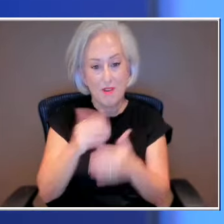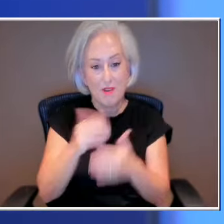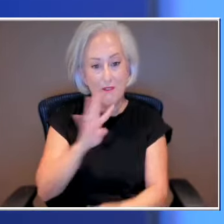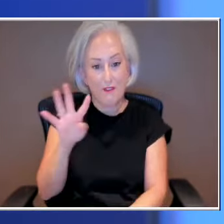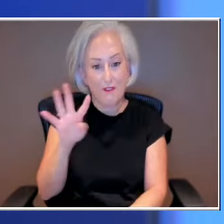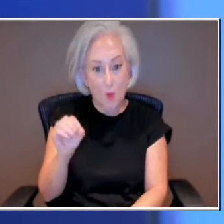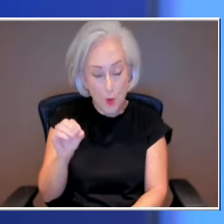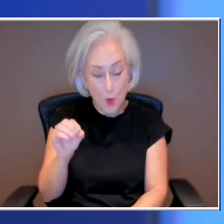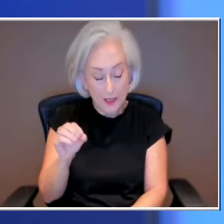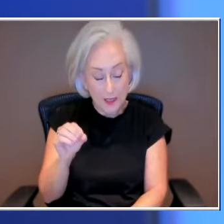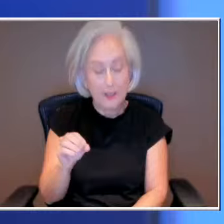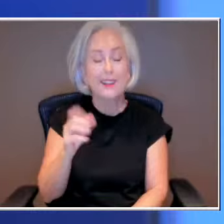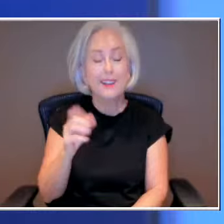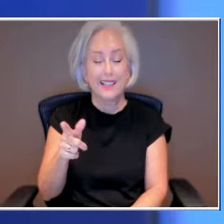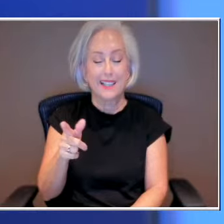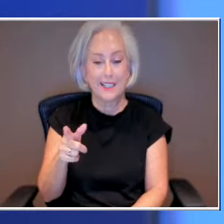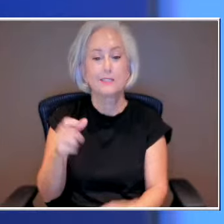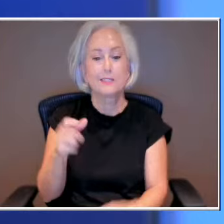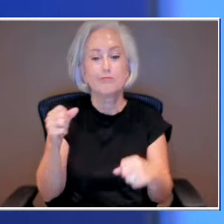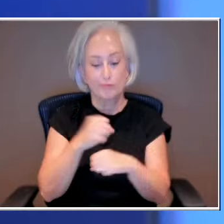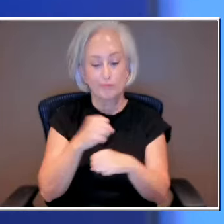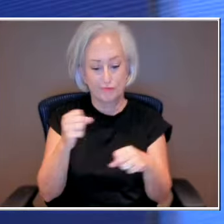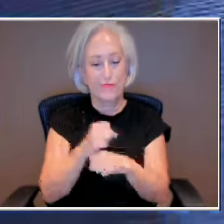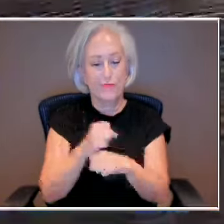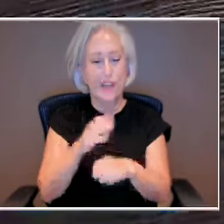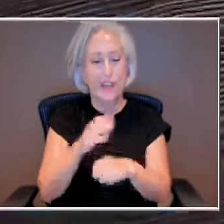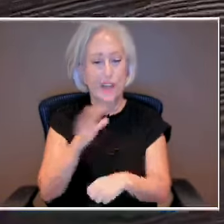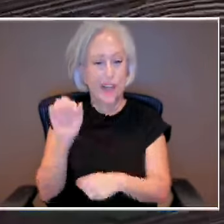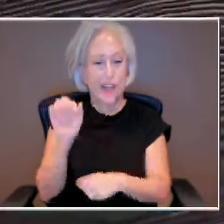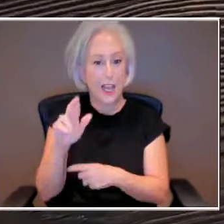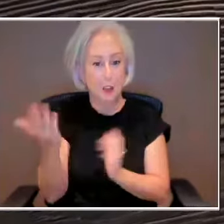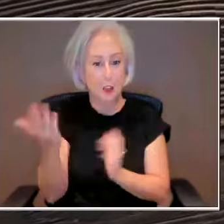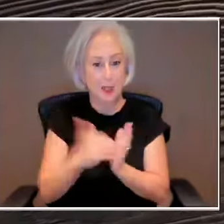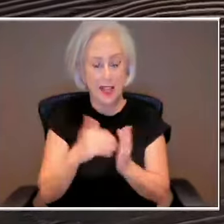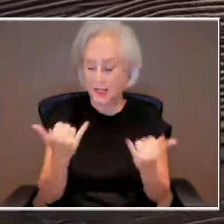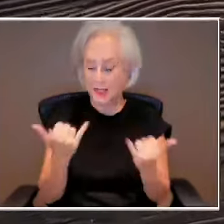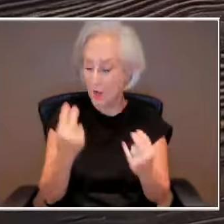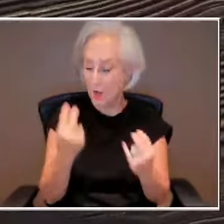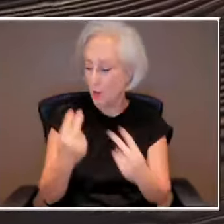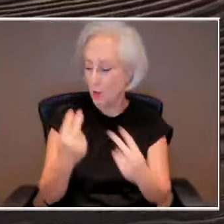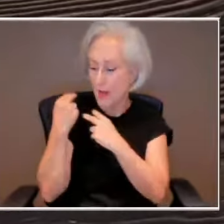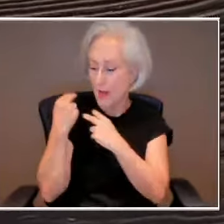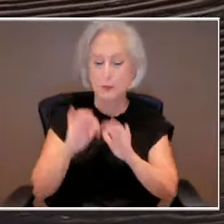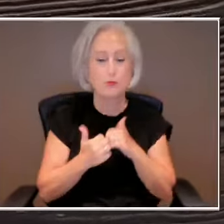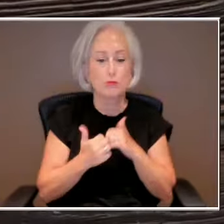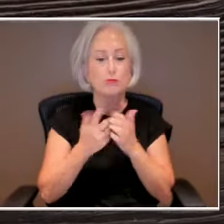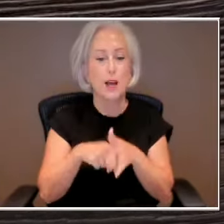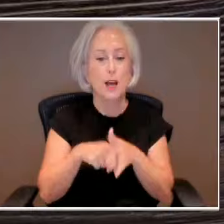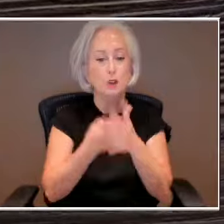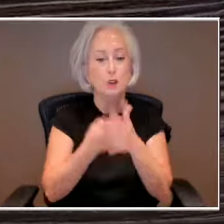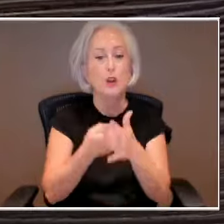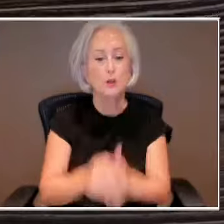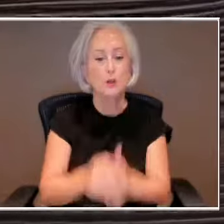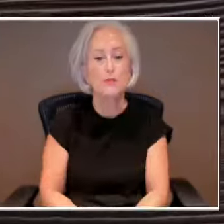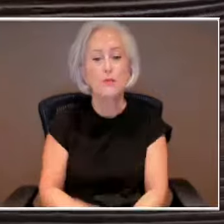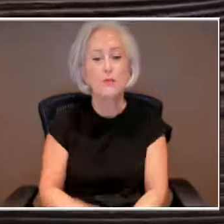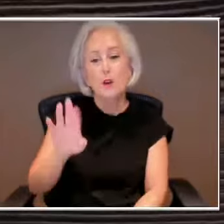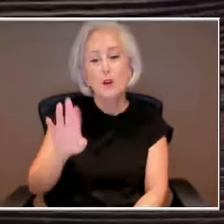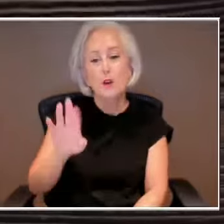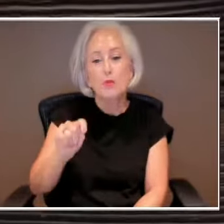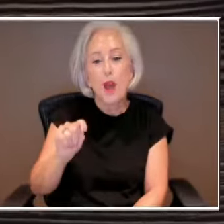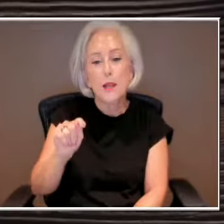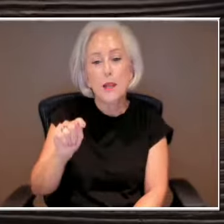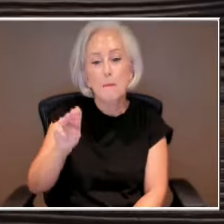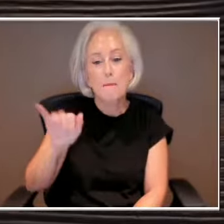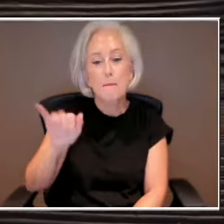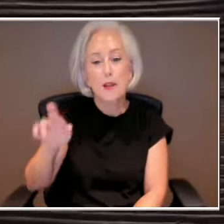now, we look back at how it all began. When Bret Miller was just 17 years old, he found a